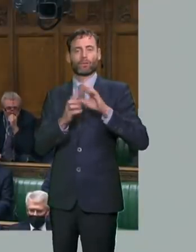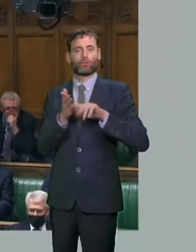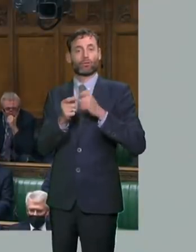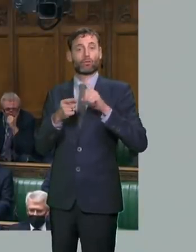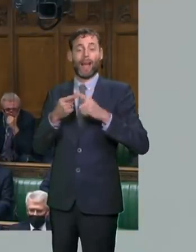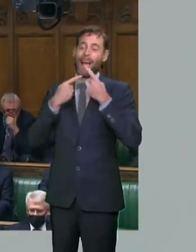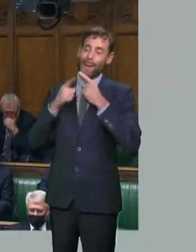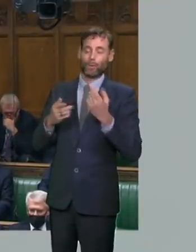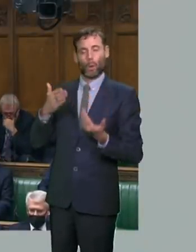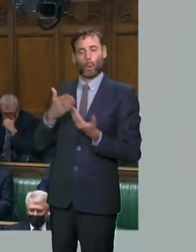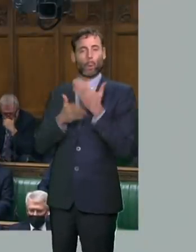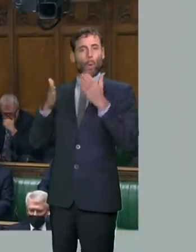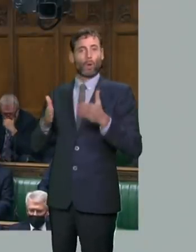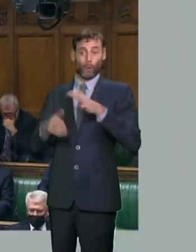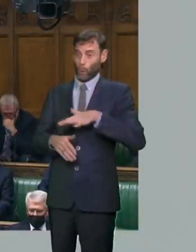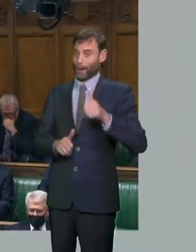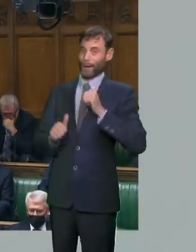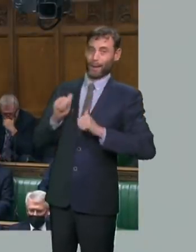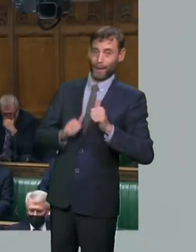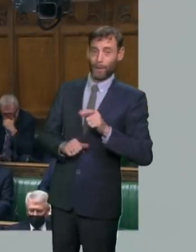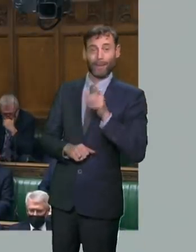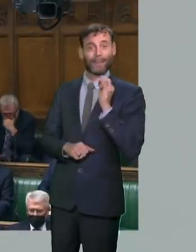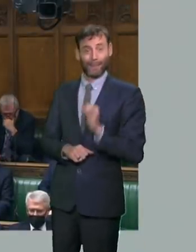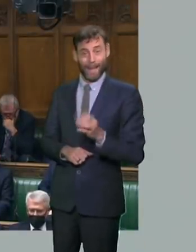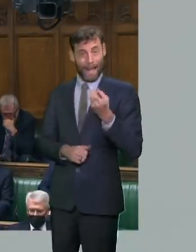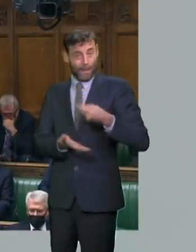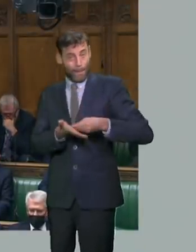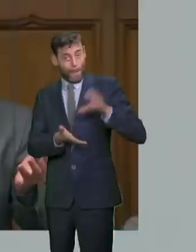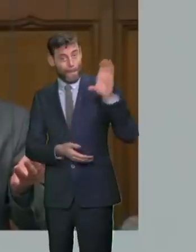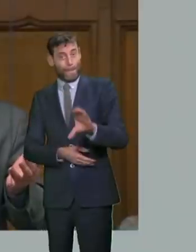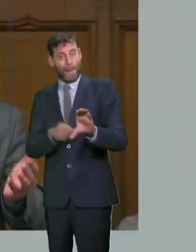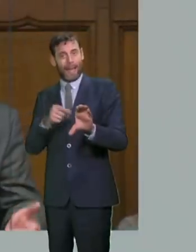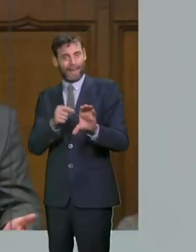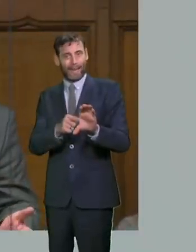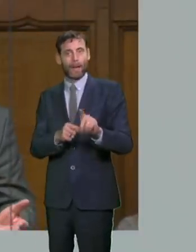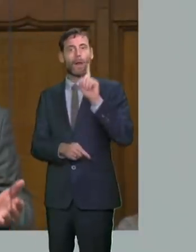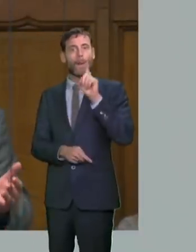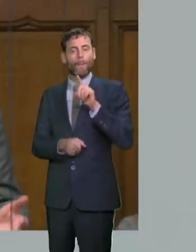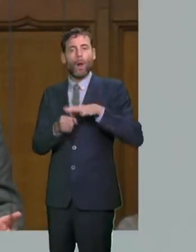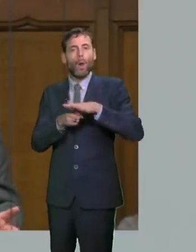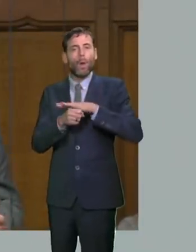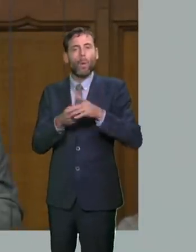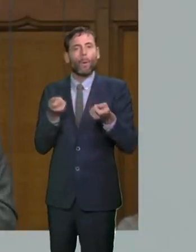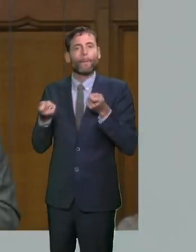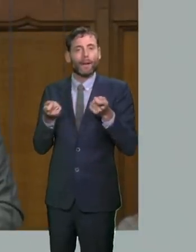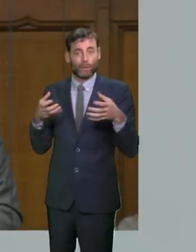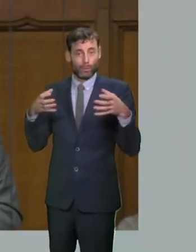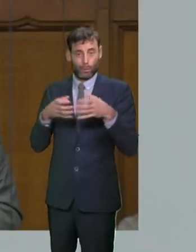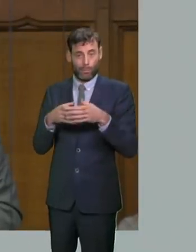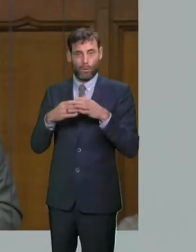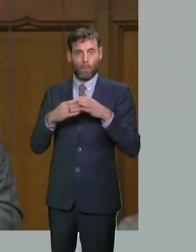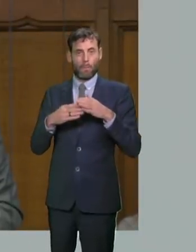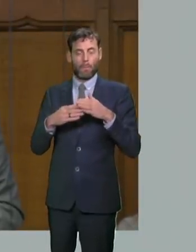hospital. Sadly, Prime Minister, even though the money's there, the local management of our trust have blocked